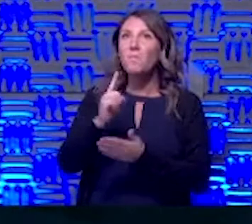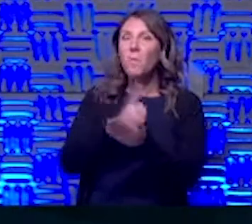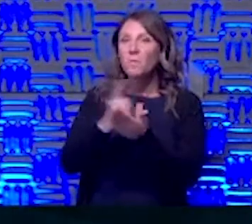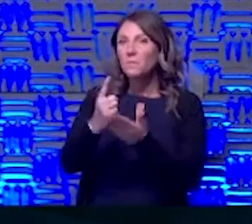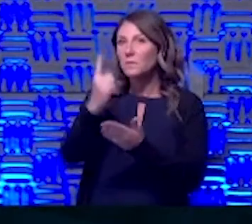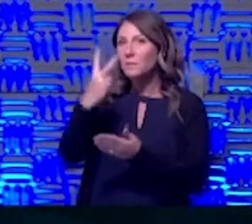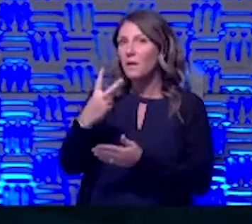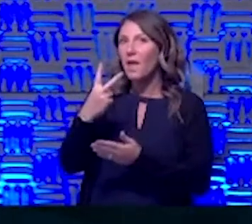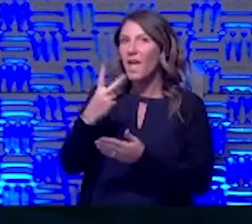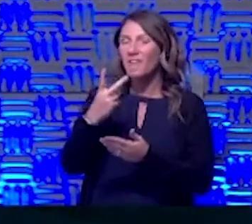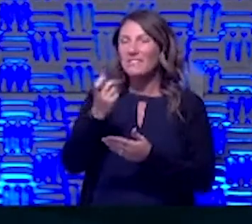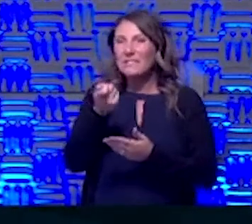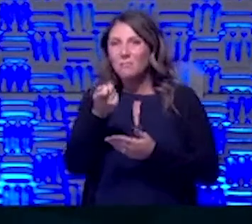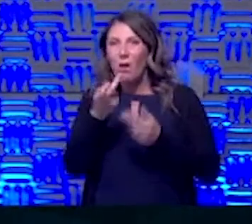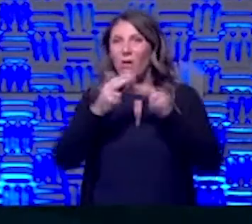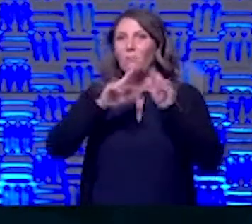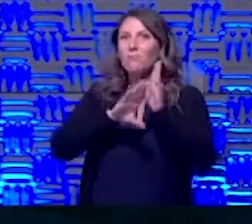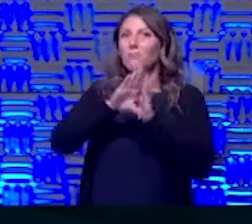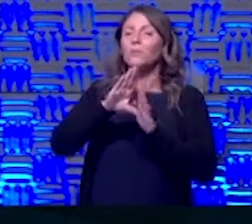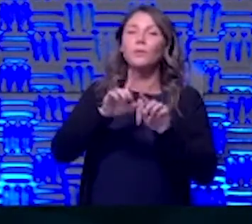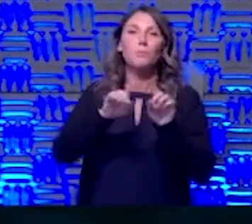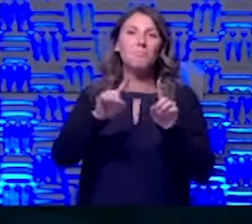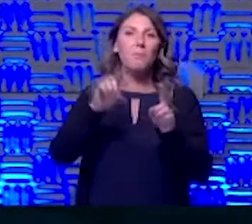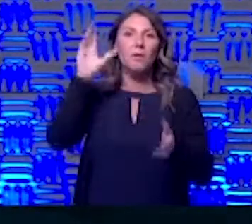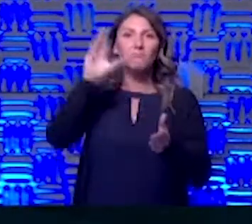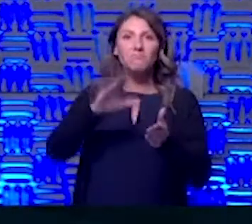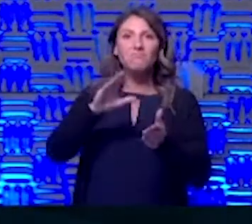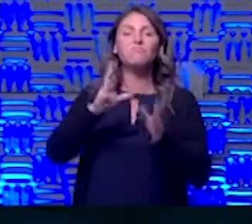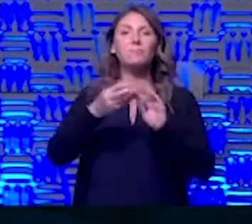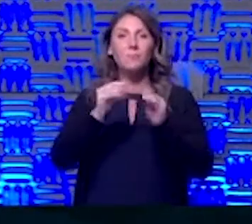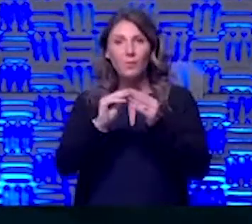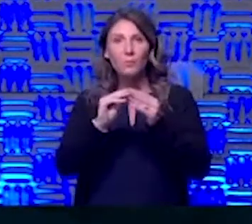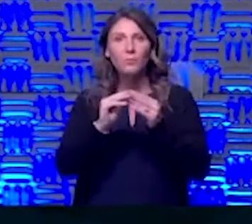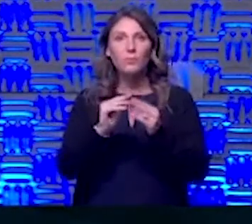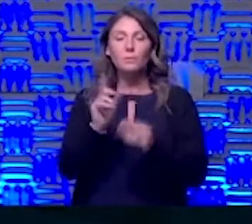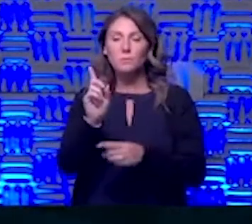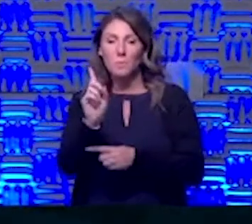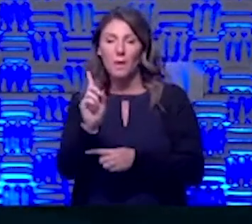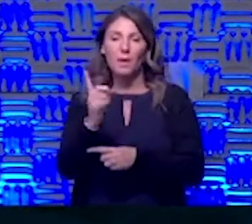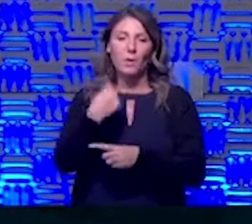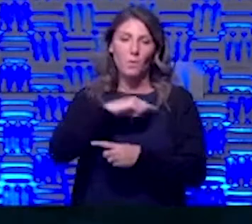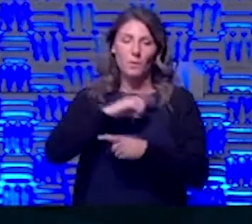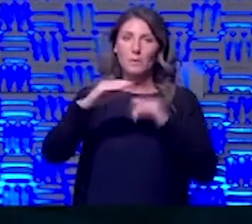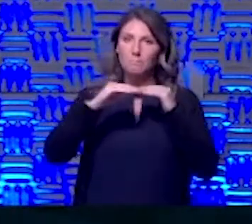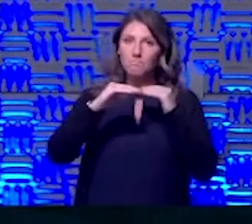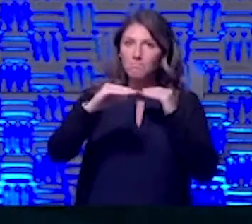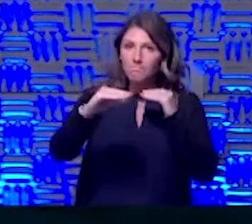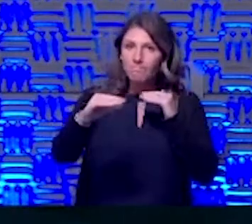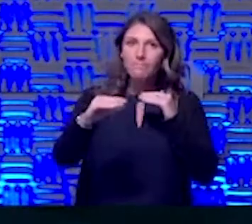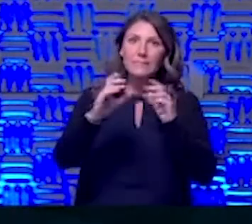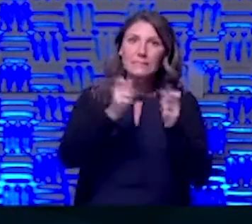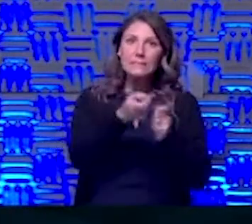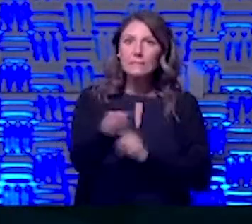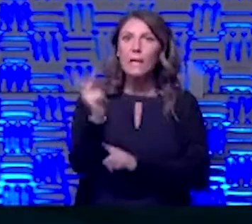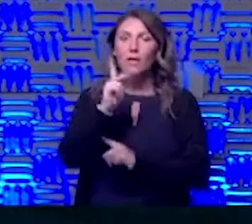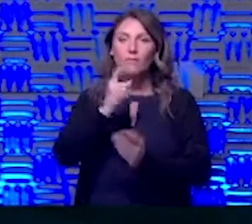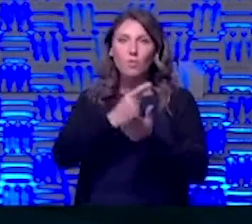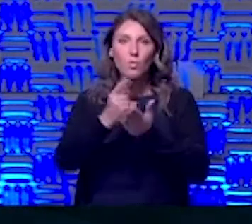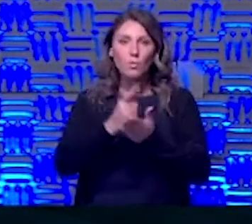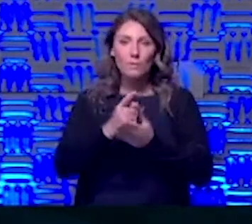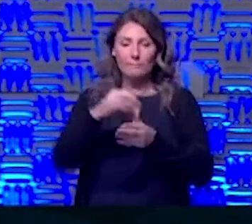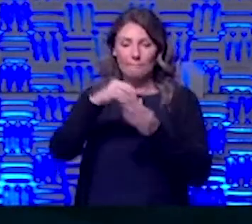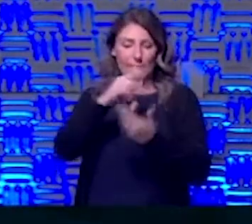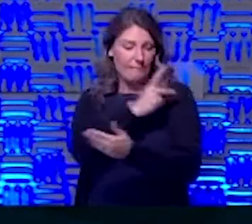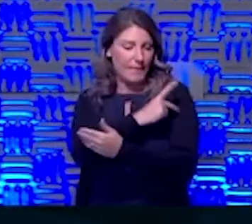surge. But honestly, we're back down to numbers where we had been for several weeks prior. Our inpatients